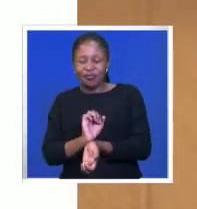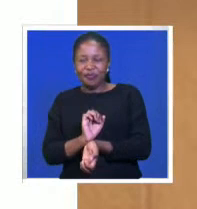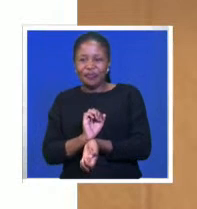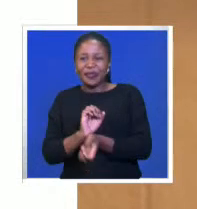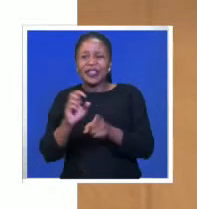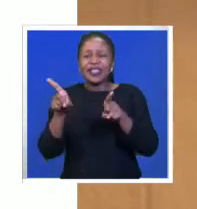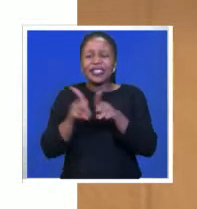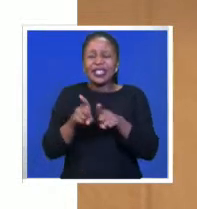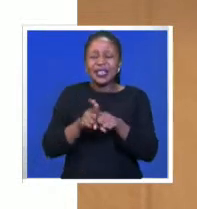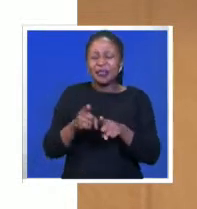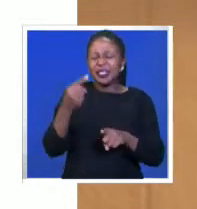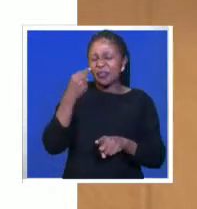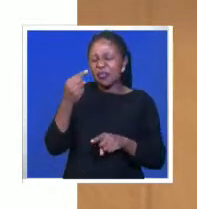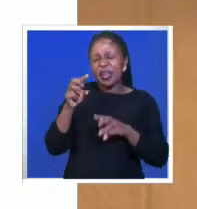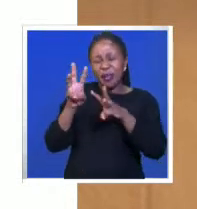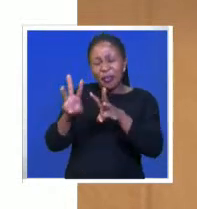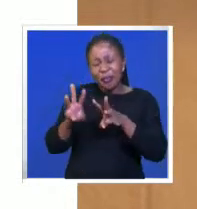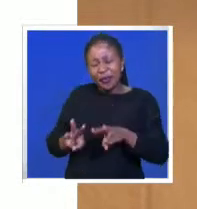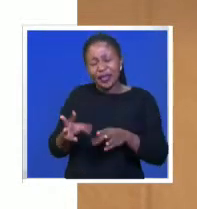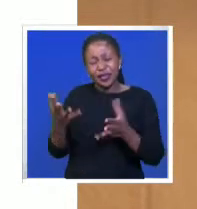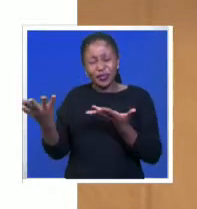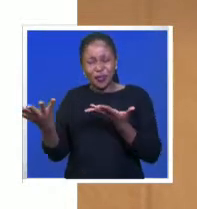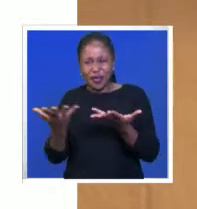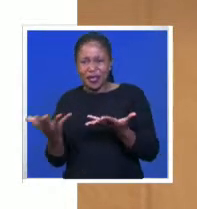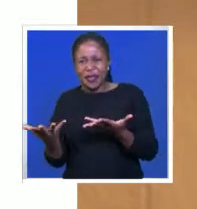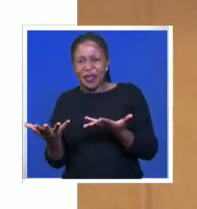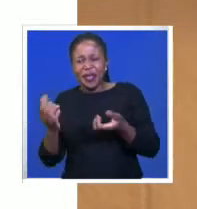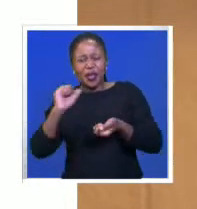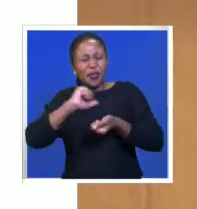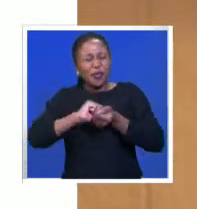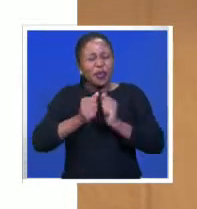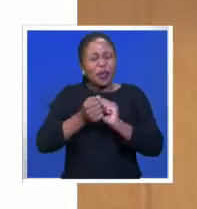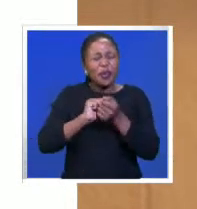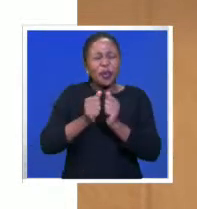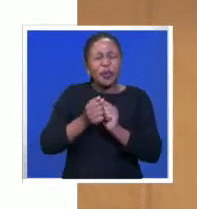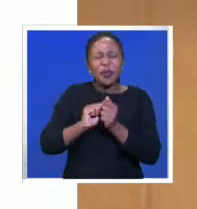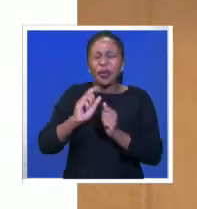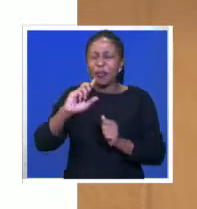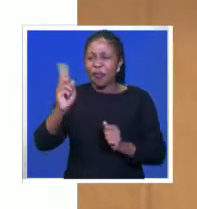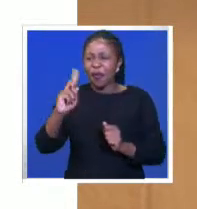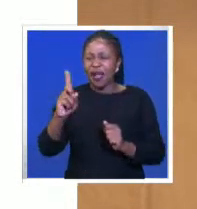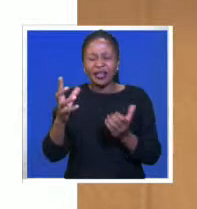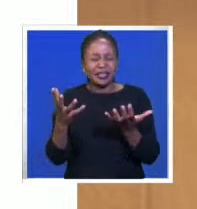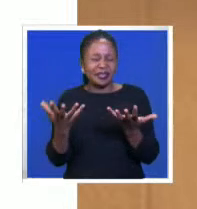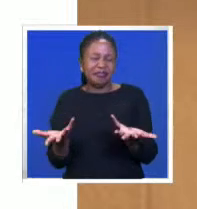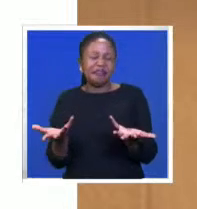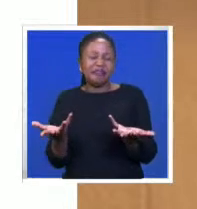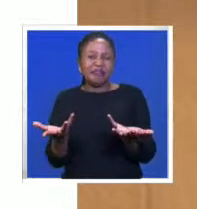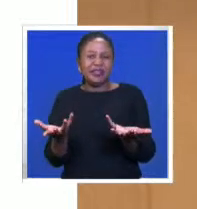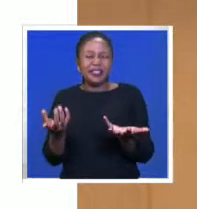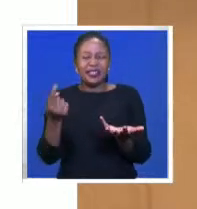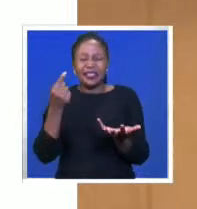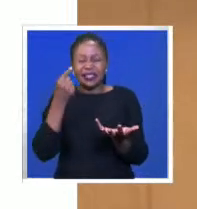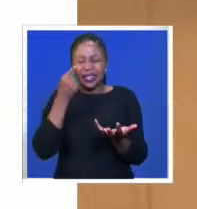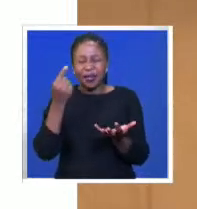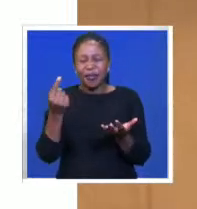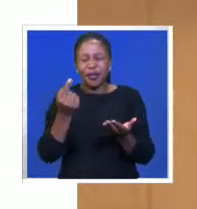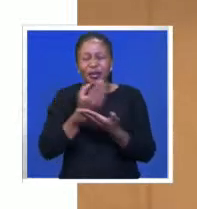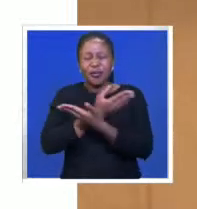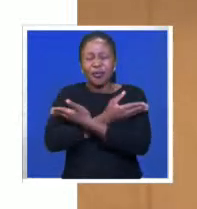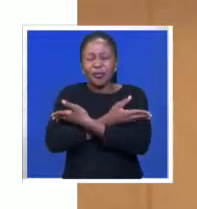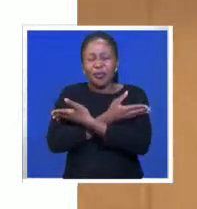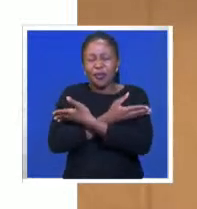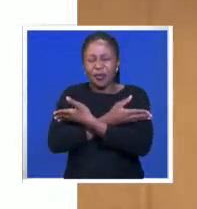of Marsalis. We also saw the problem. Faria's body is stiffened in there, and then arose that